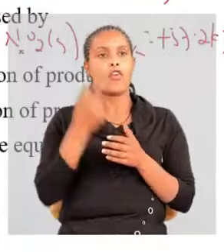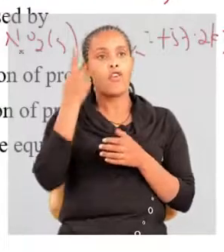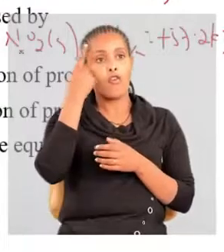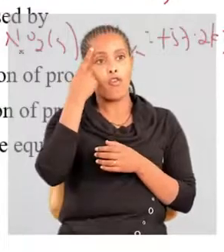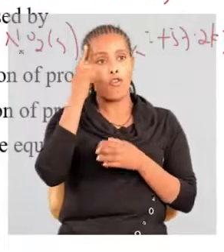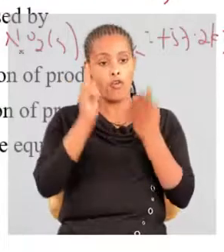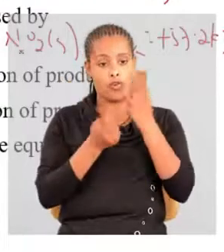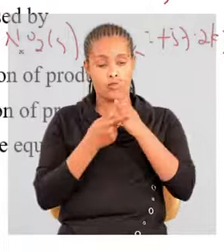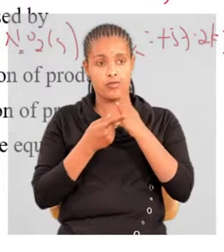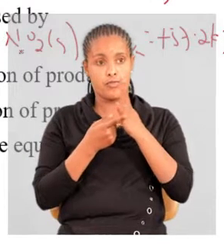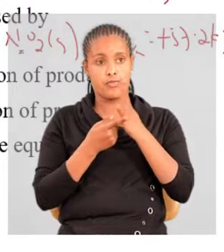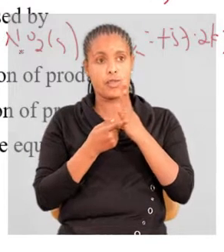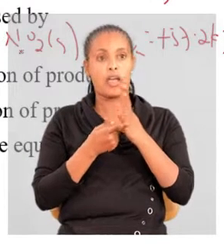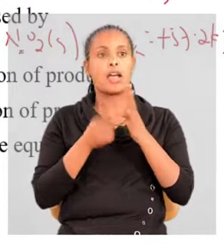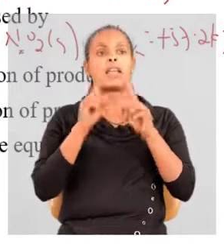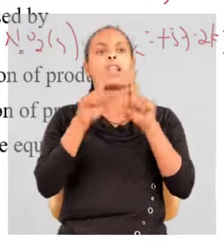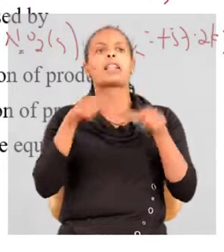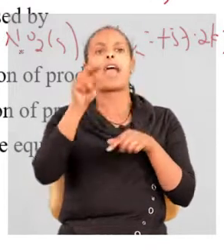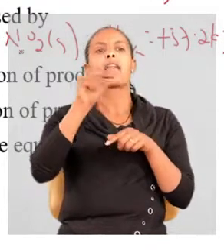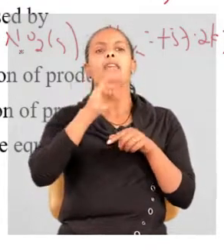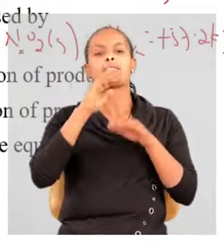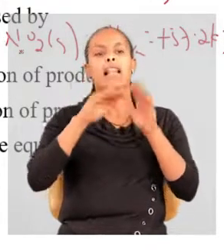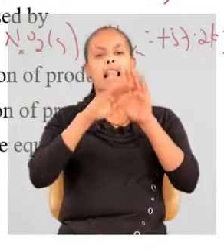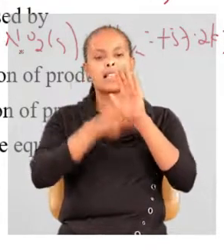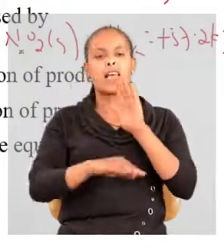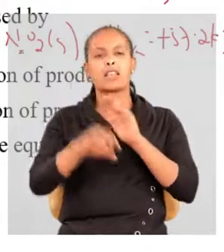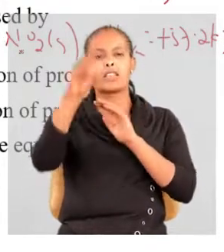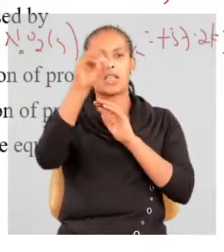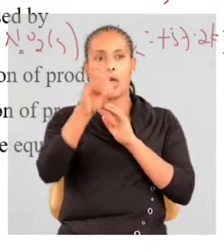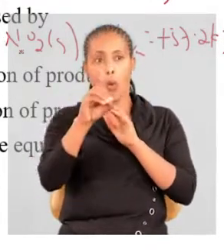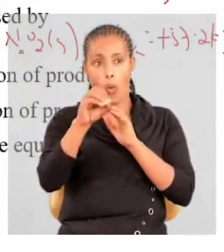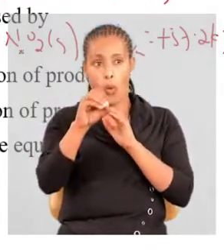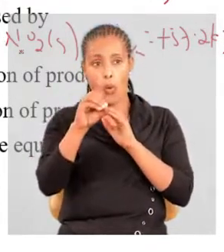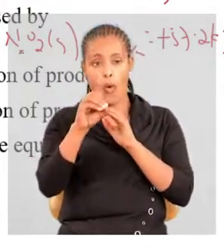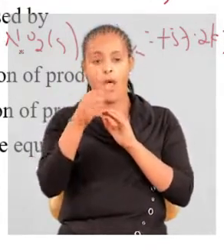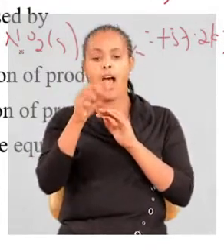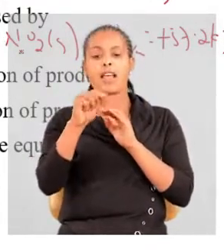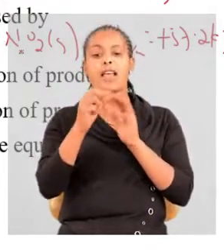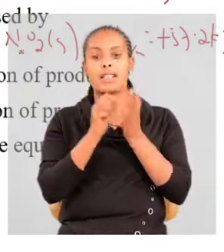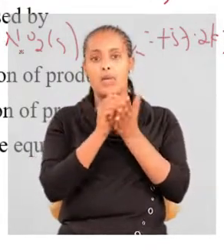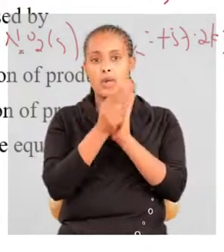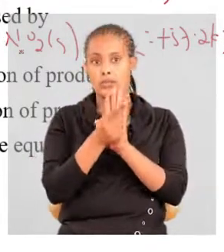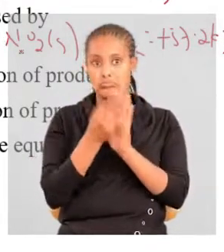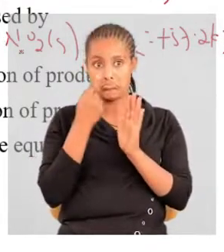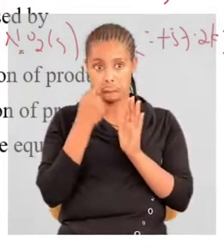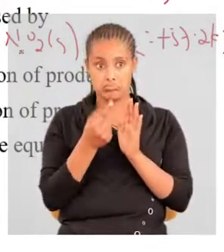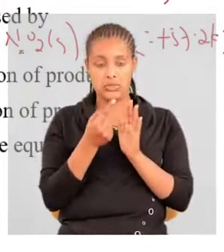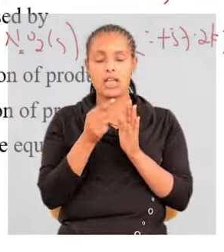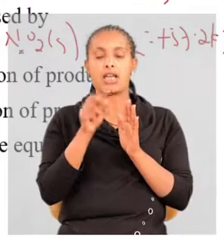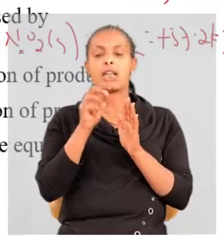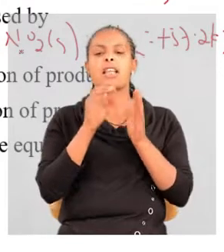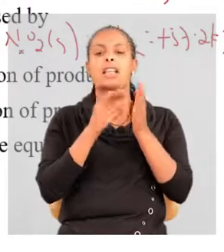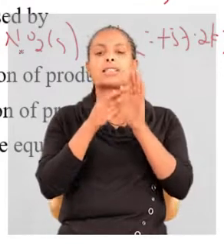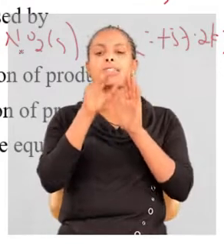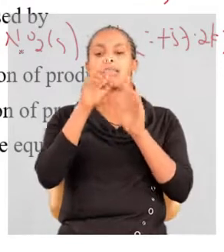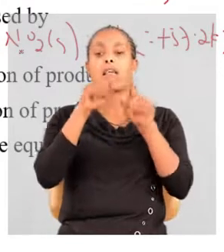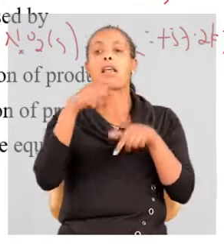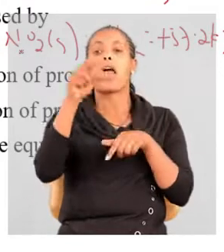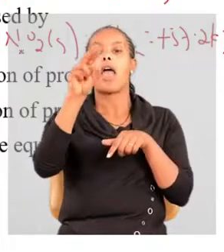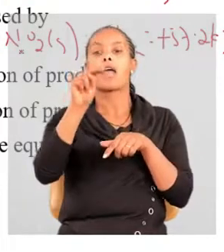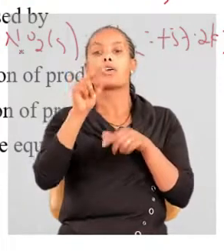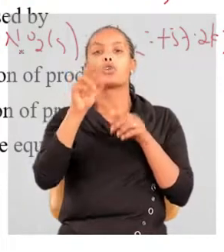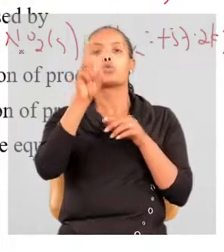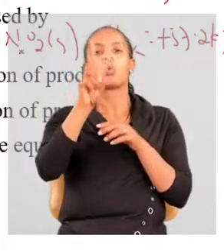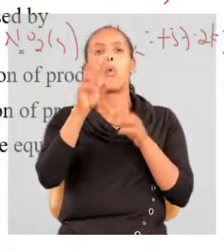4, when delta N is less than 0, take this as an example. You see, delta N less than 0,